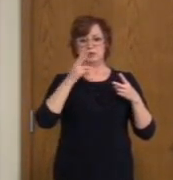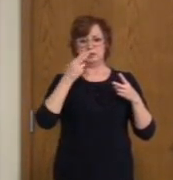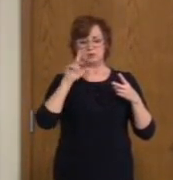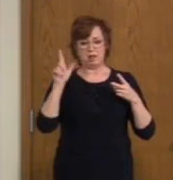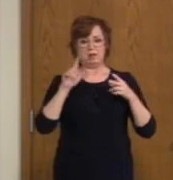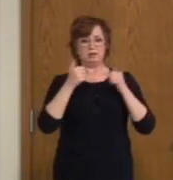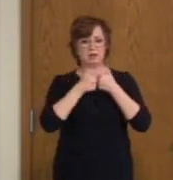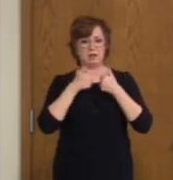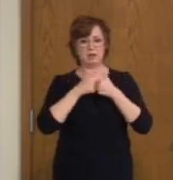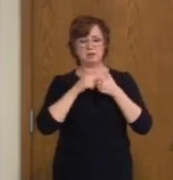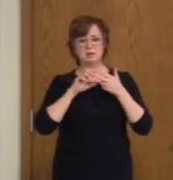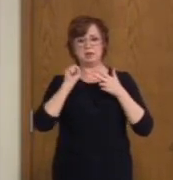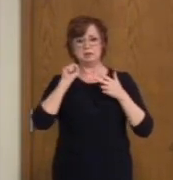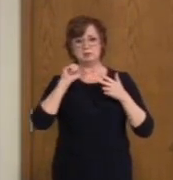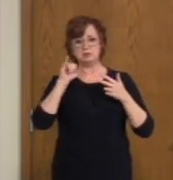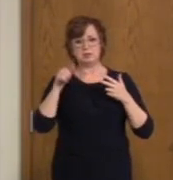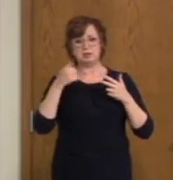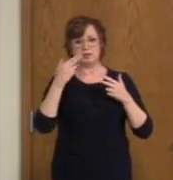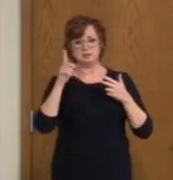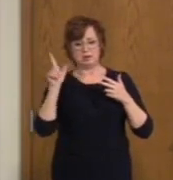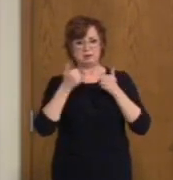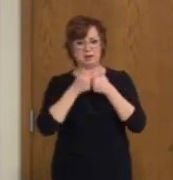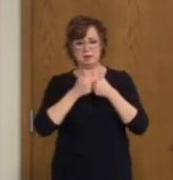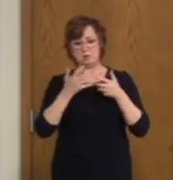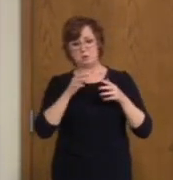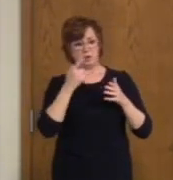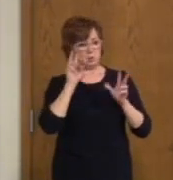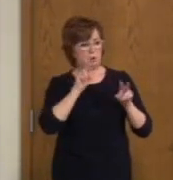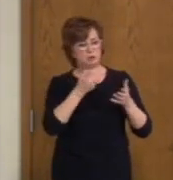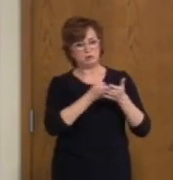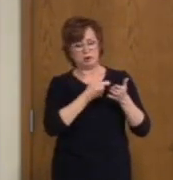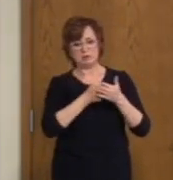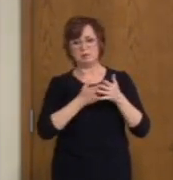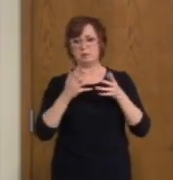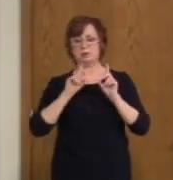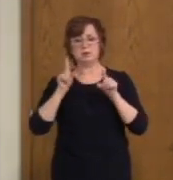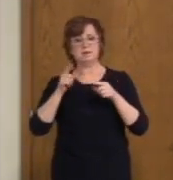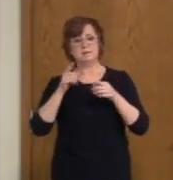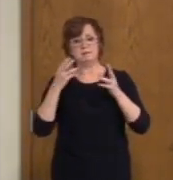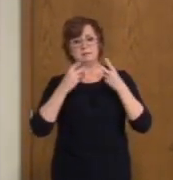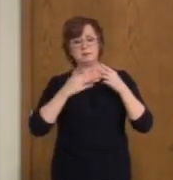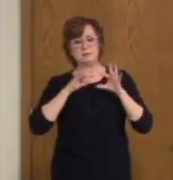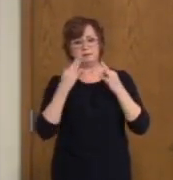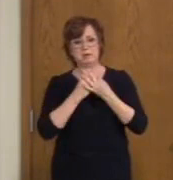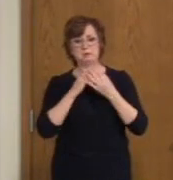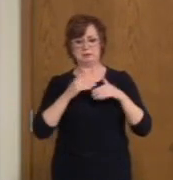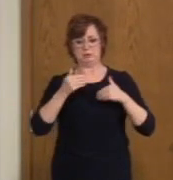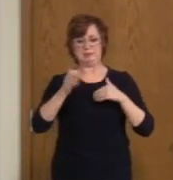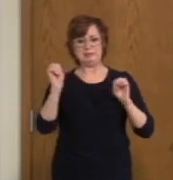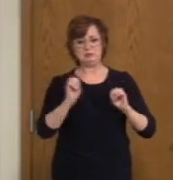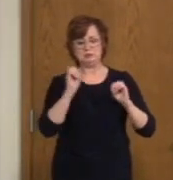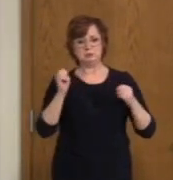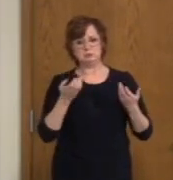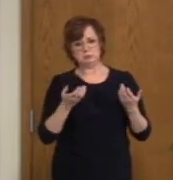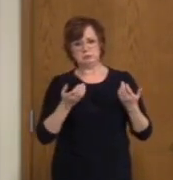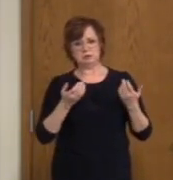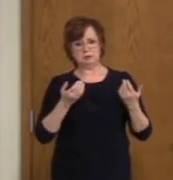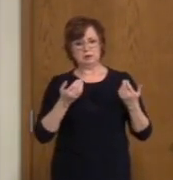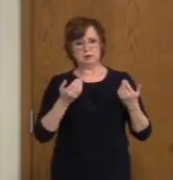not be able to visit our family in long-term care homes, our family ultimately on Easter, which is coming up this